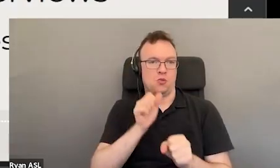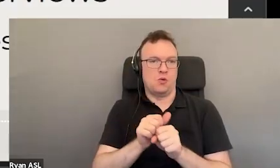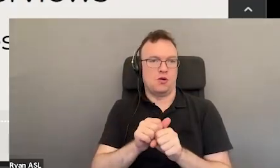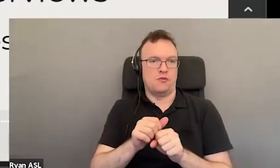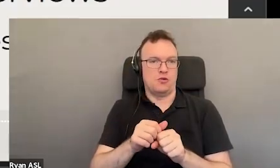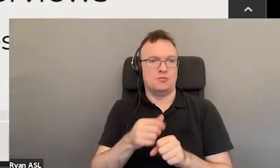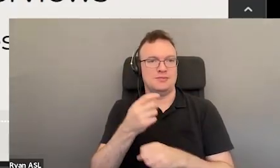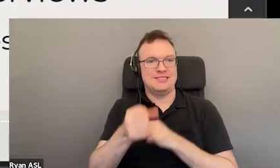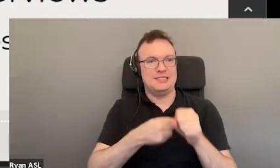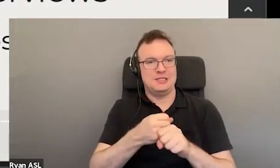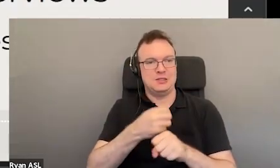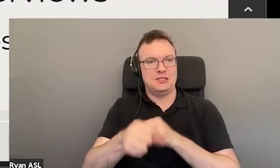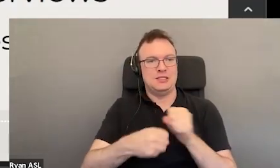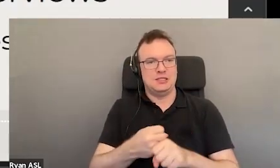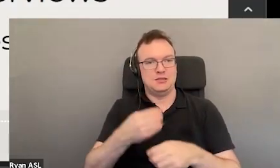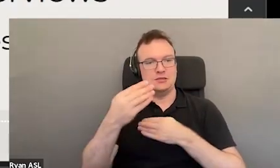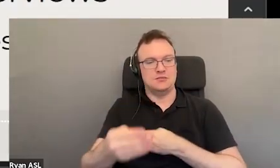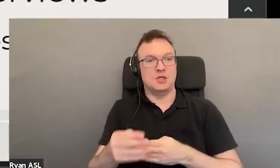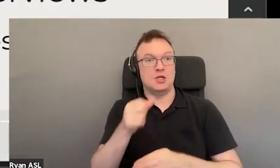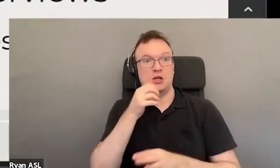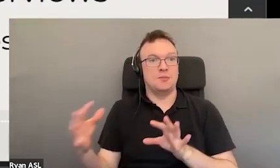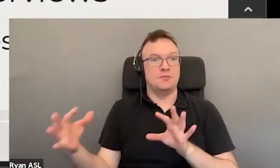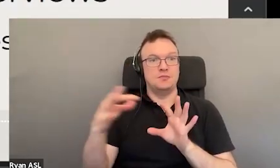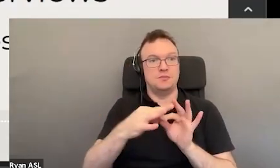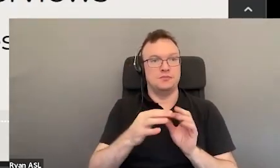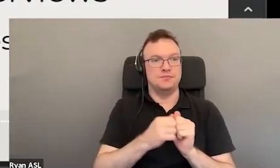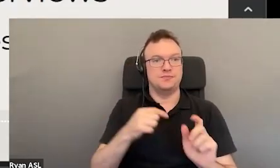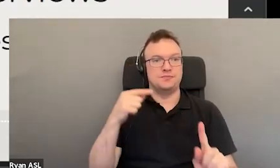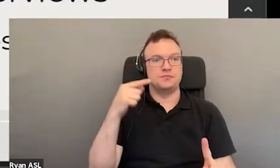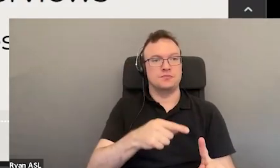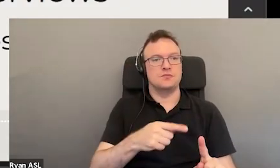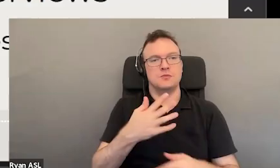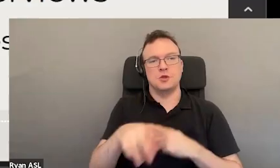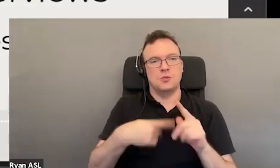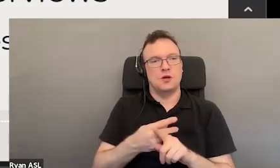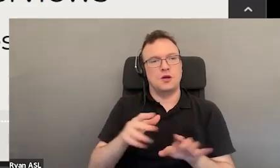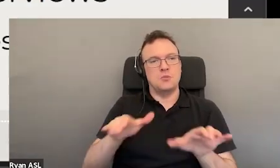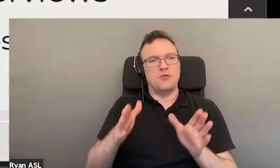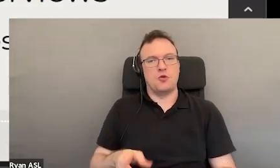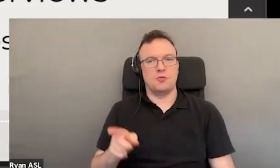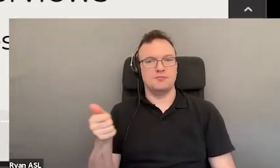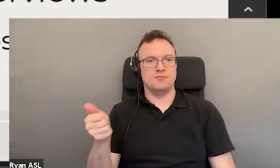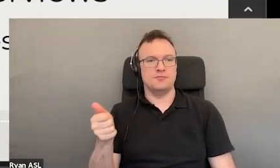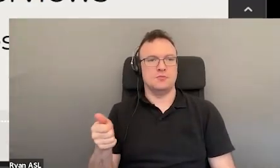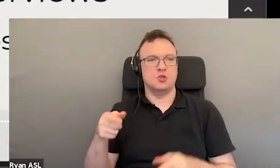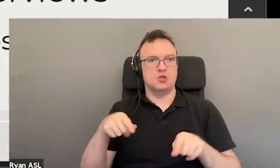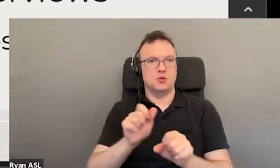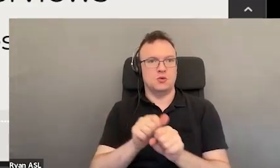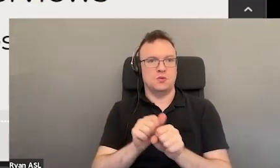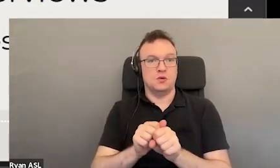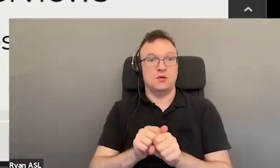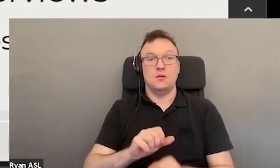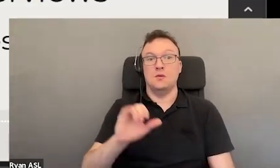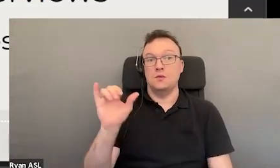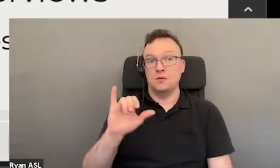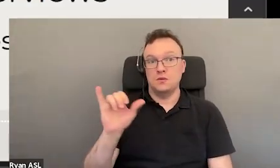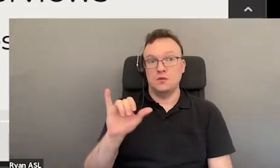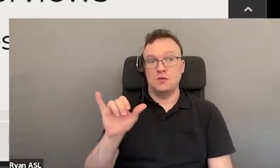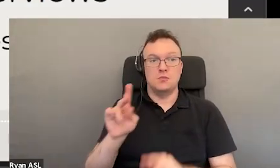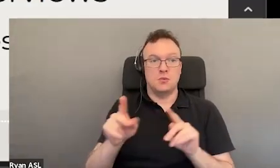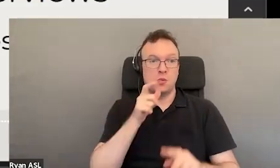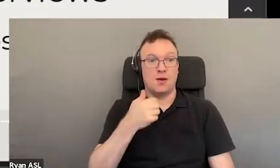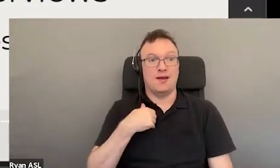work experience that have nothing to do with what kind of a performer they were in a workplace. And certainly for people